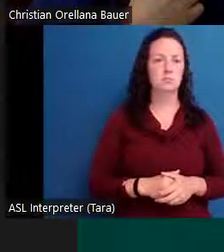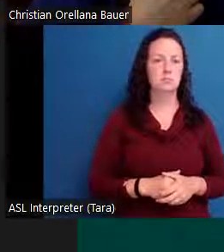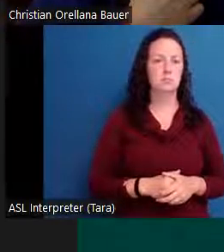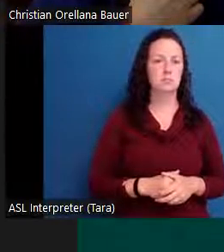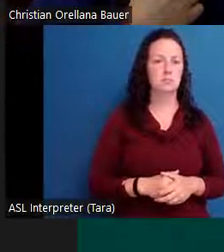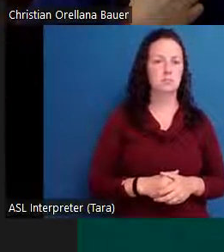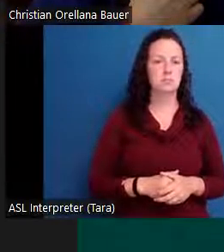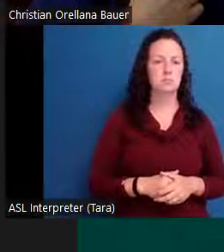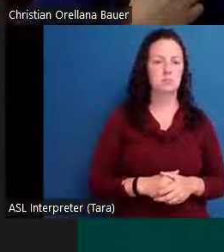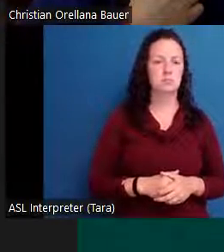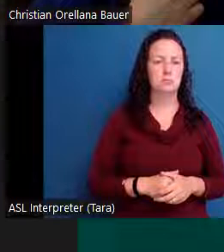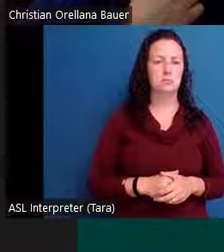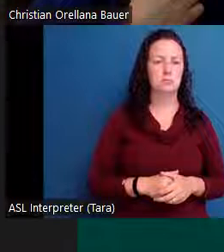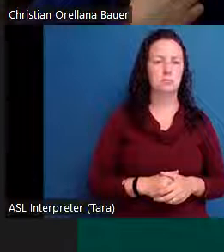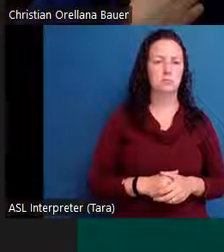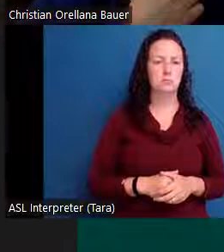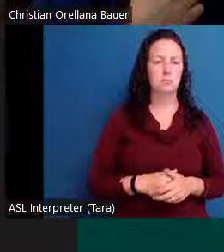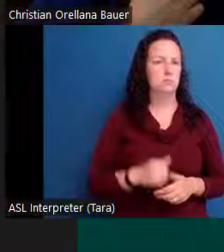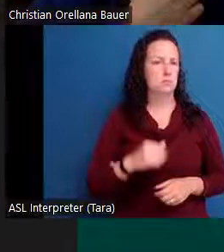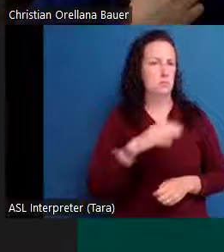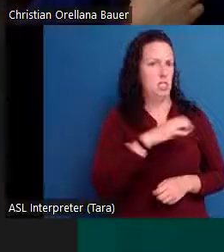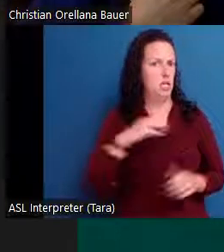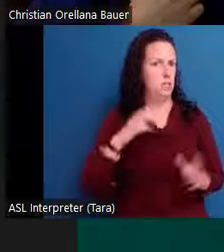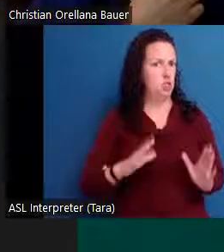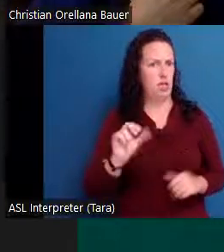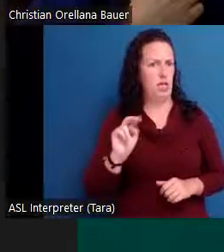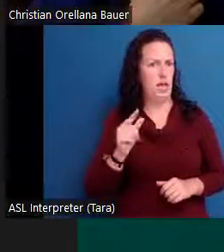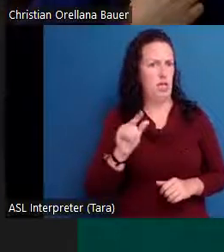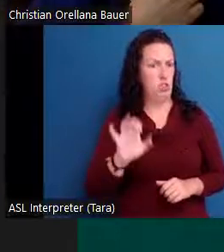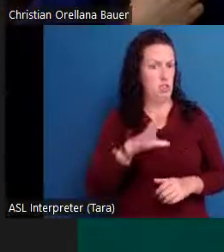And is Commissioner Angie in this meeting?